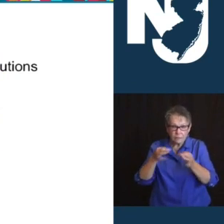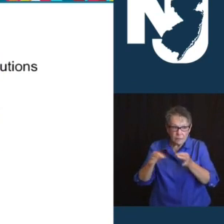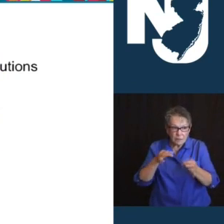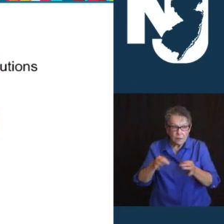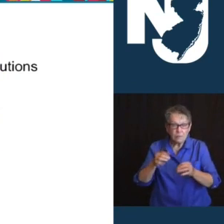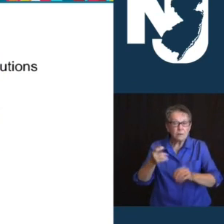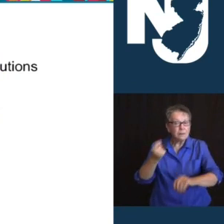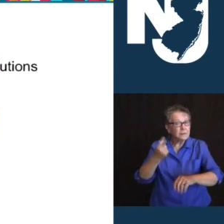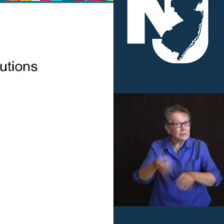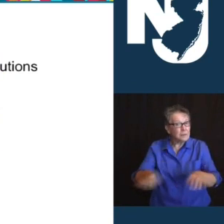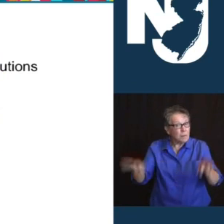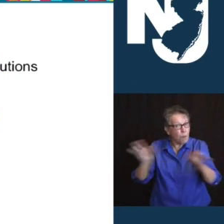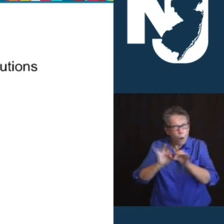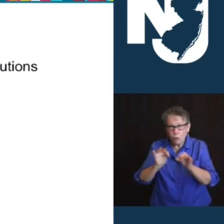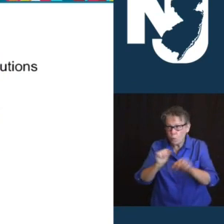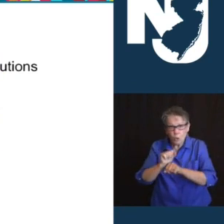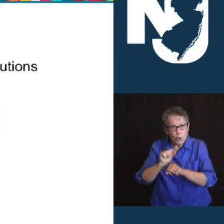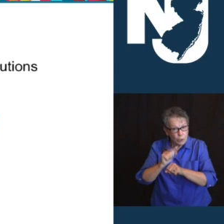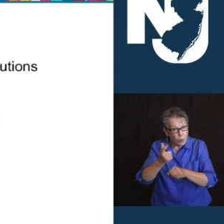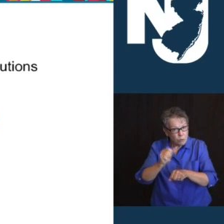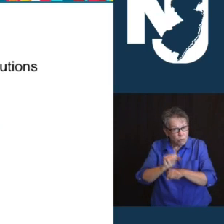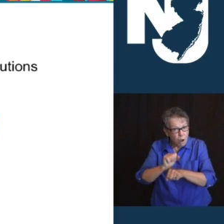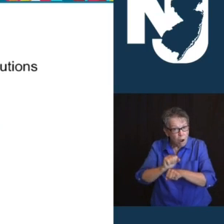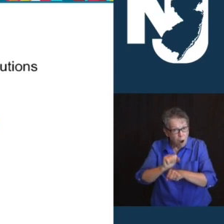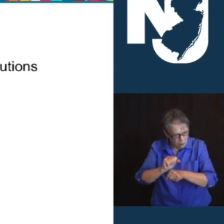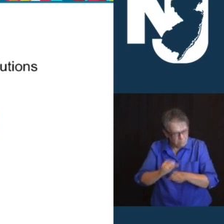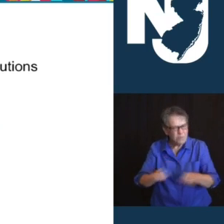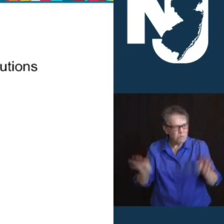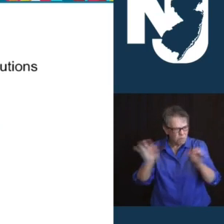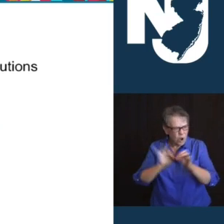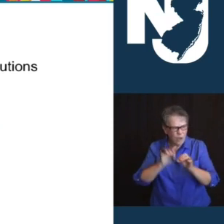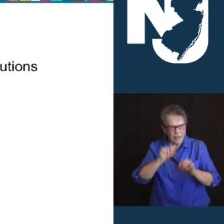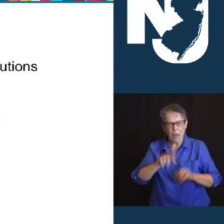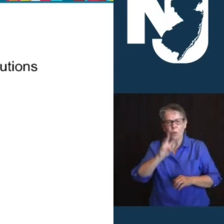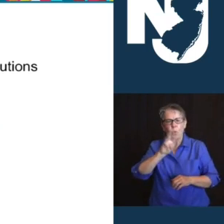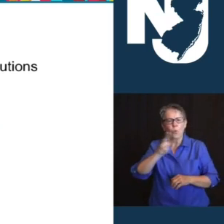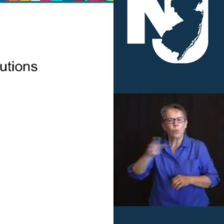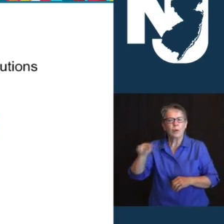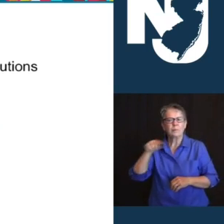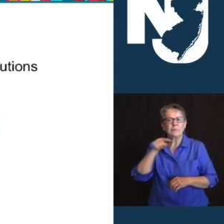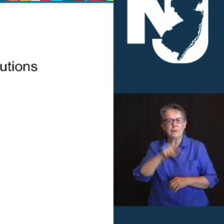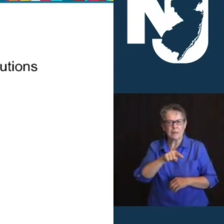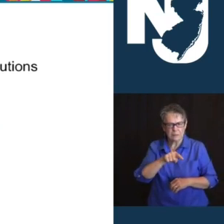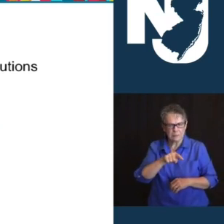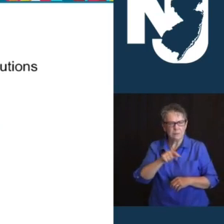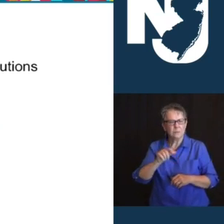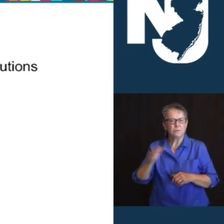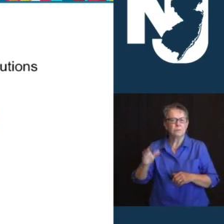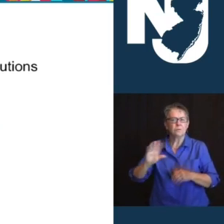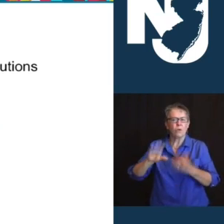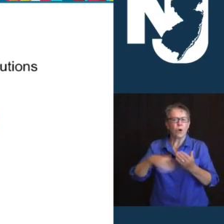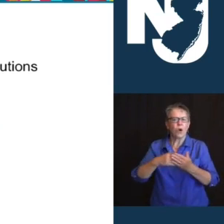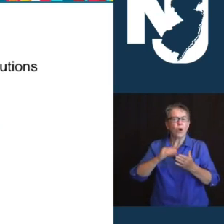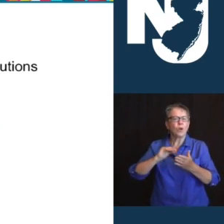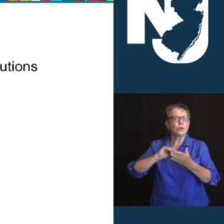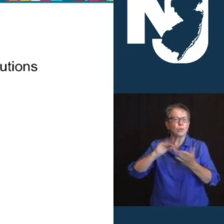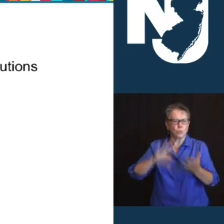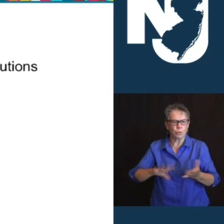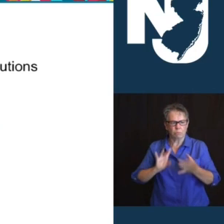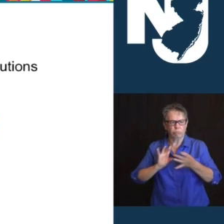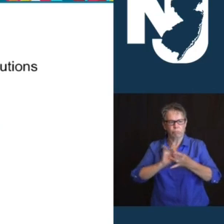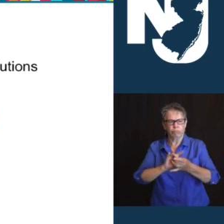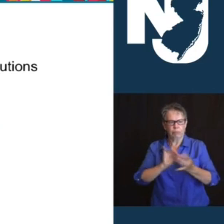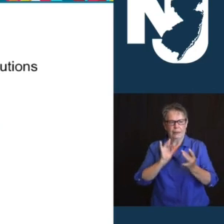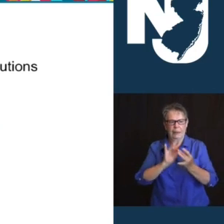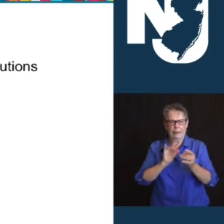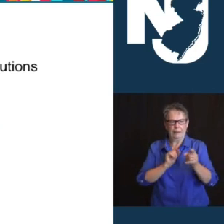I call out to all of our students in our population, there is a link here that is available to you.